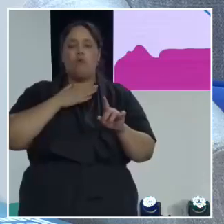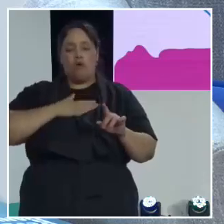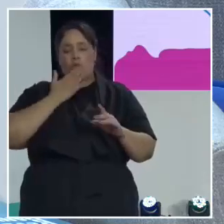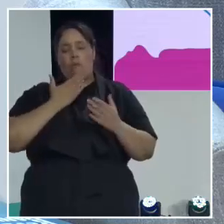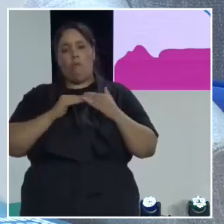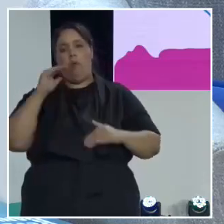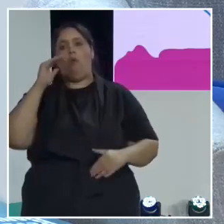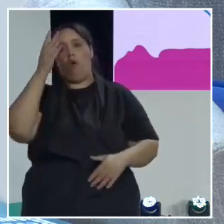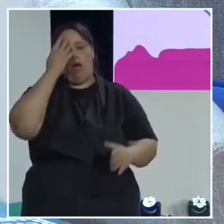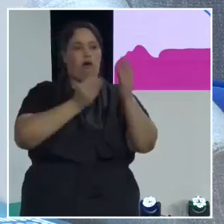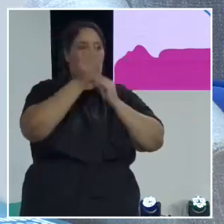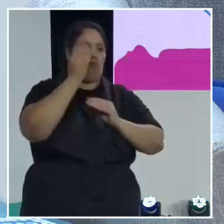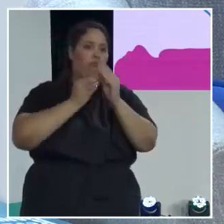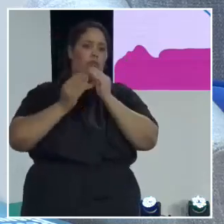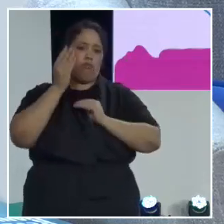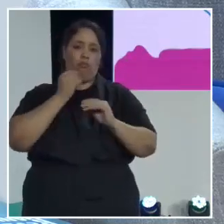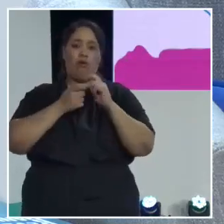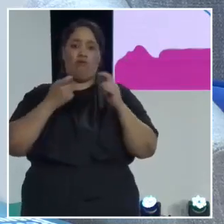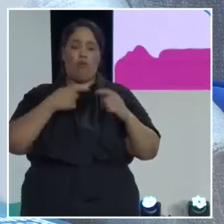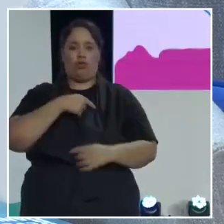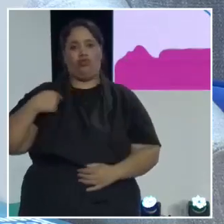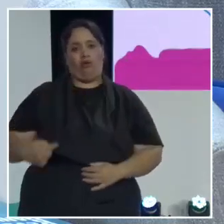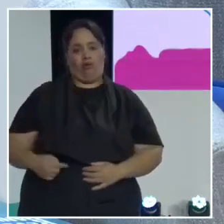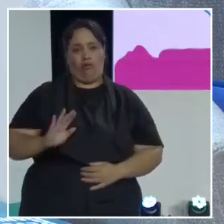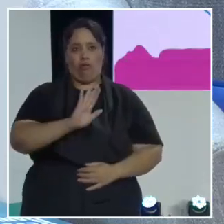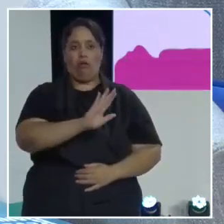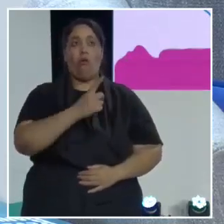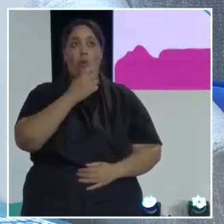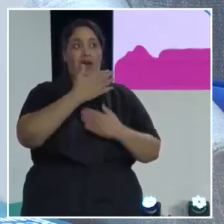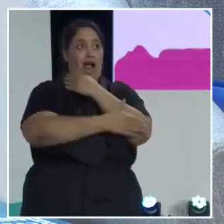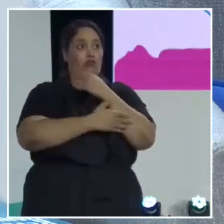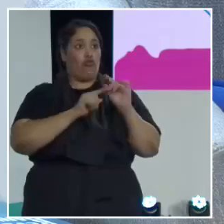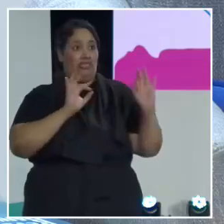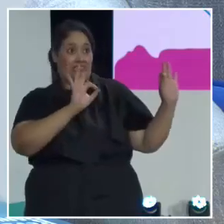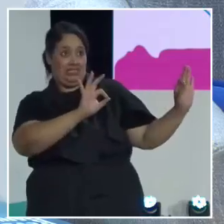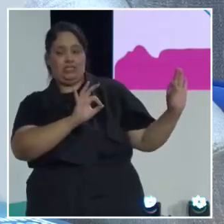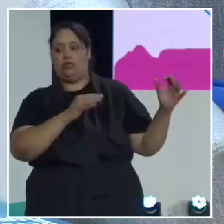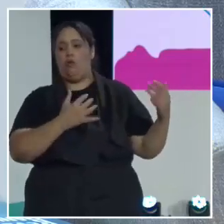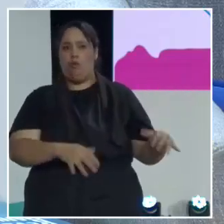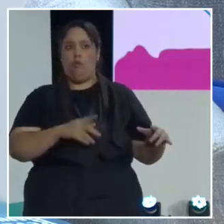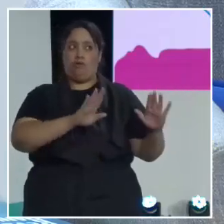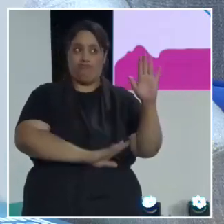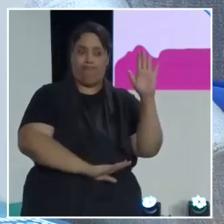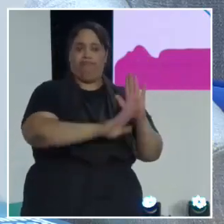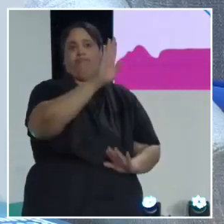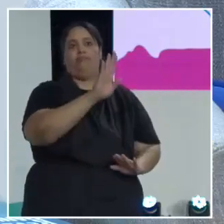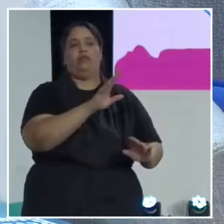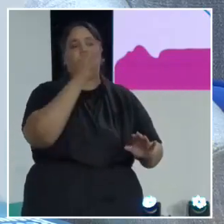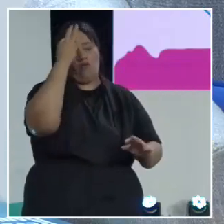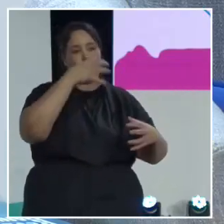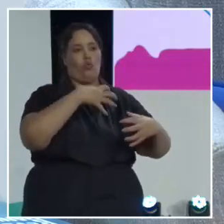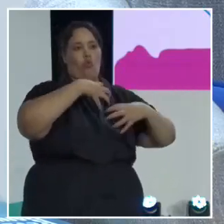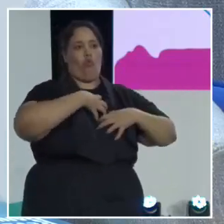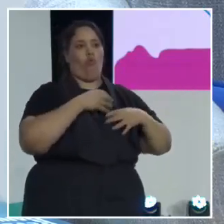more lessons from China, the one country that has actually developed a state development